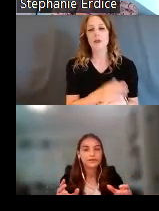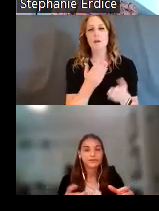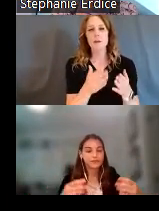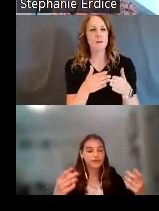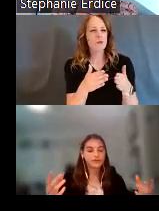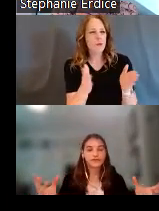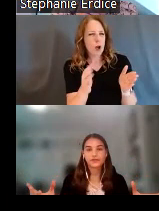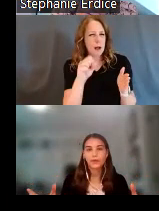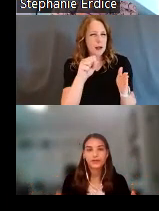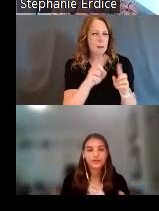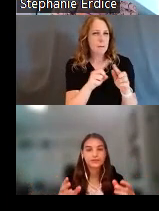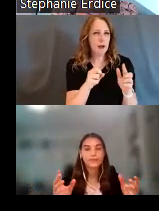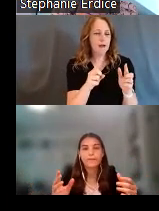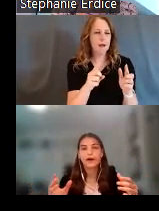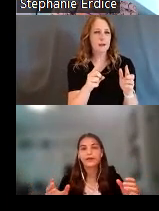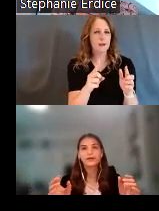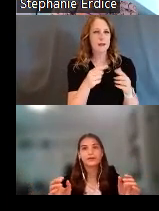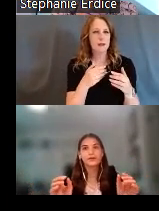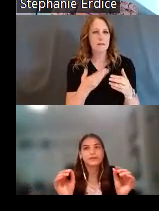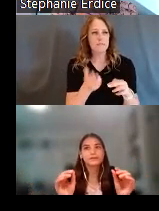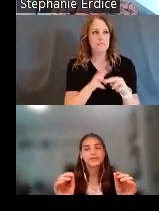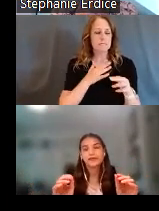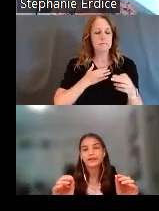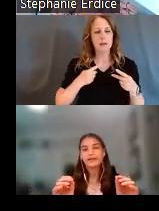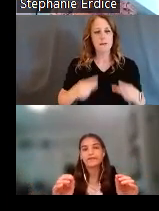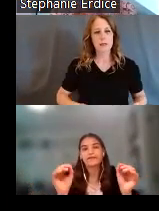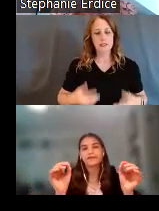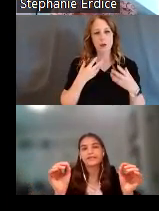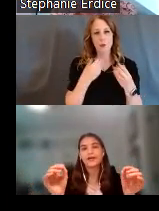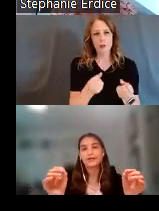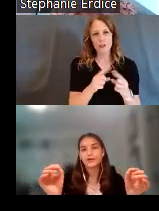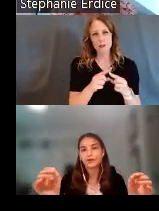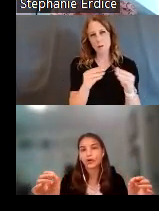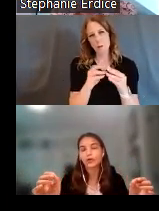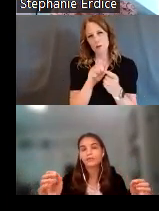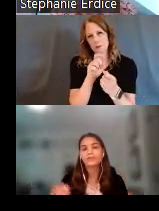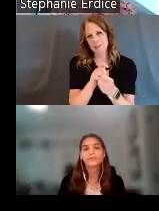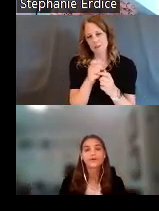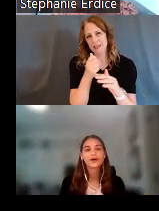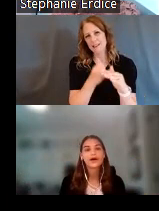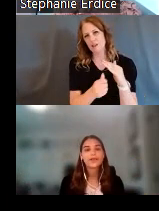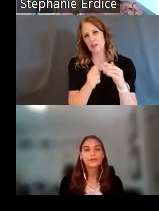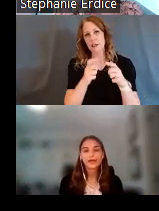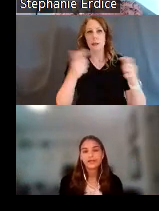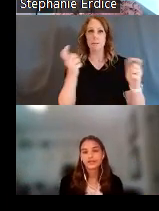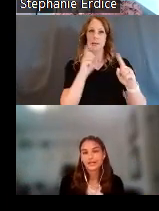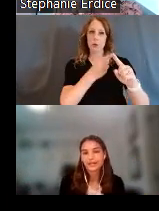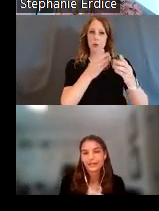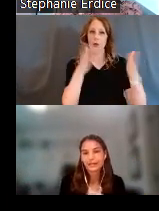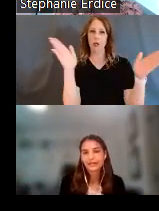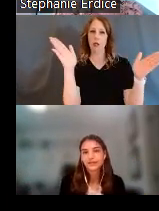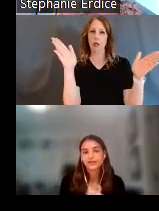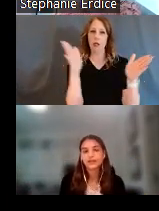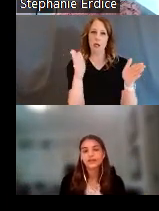broad. You're, increasing your physical wellness, but you're also specific enough that it fits under your goal. Then we get into